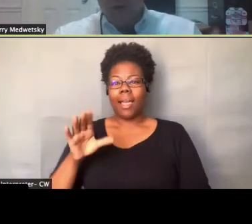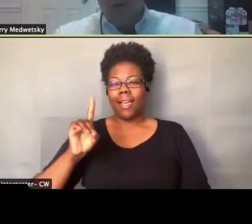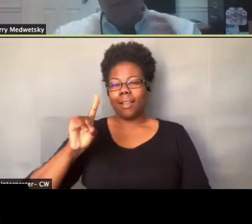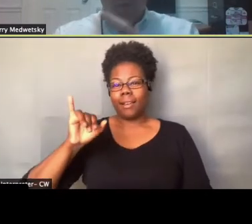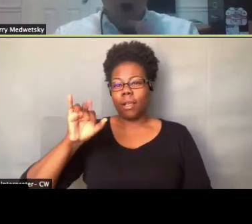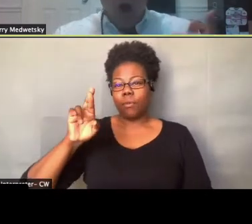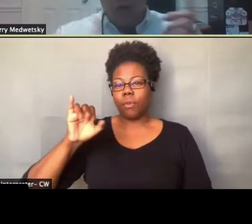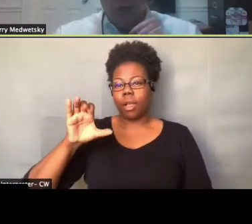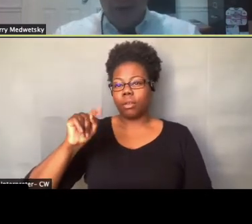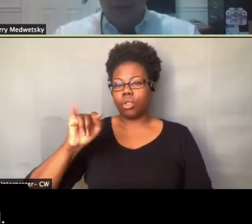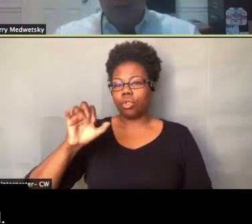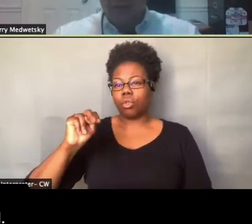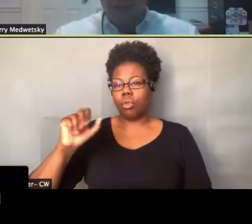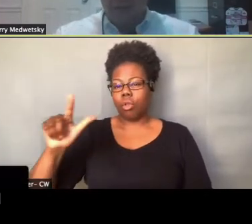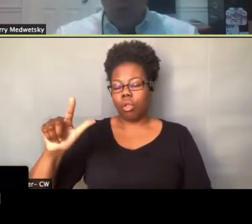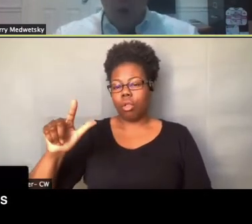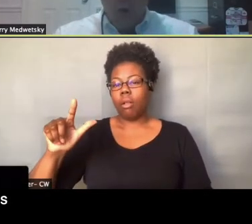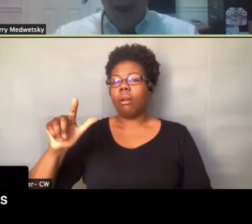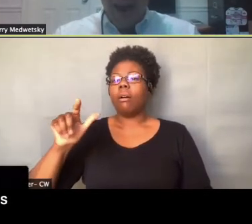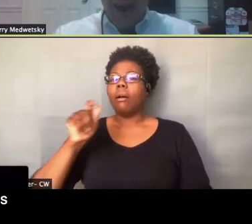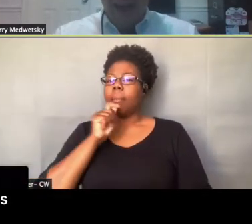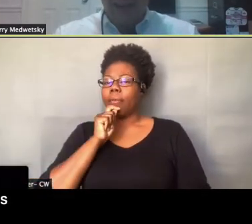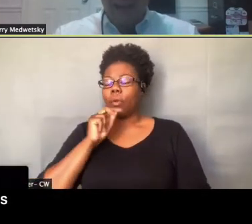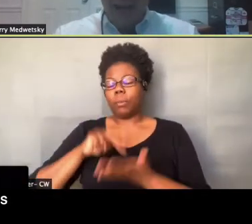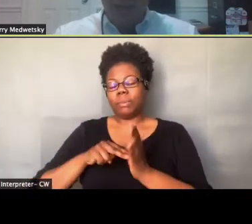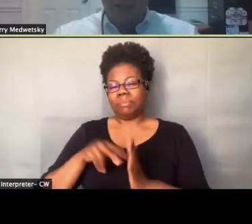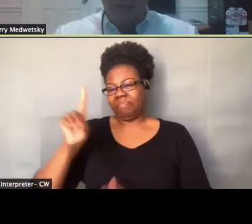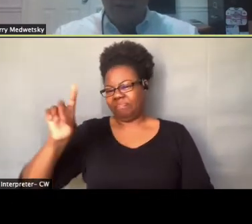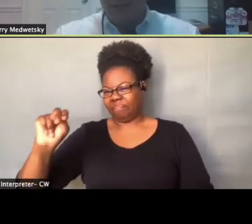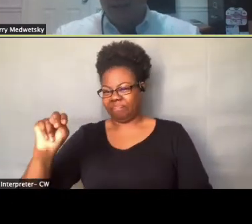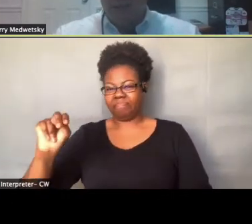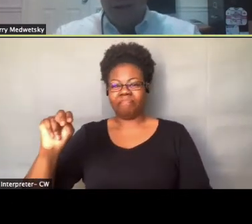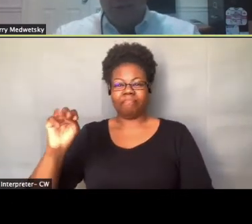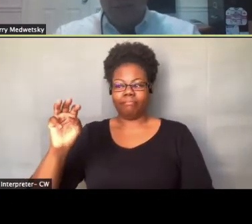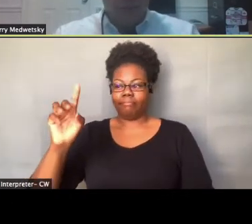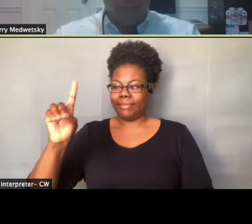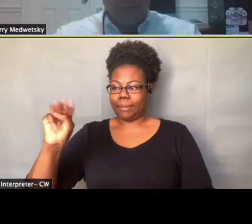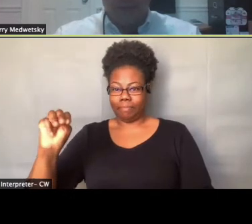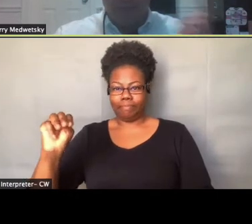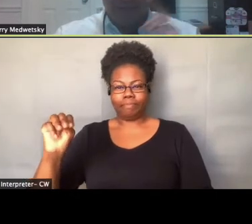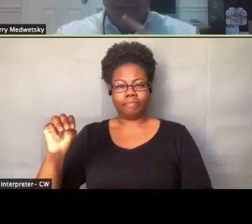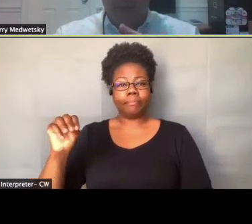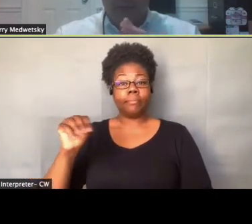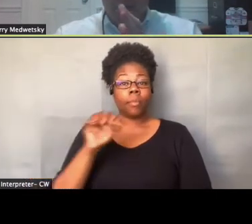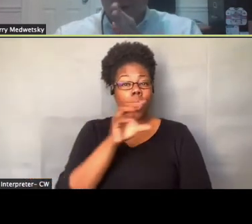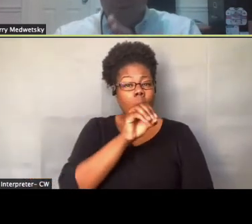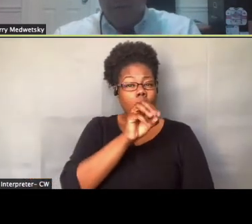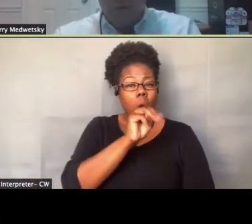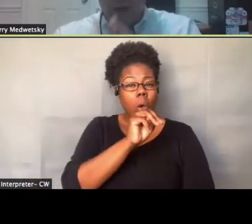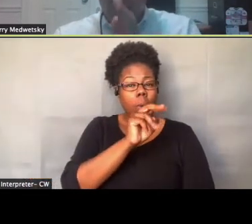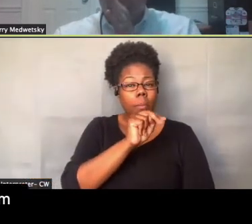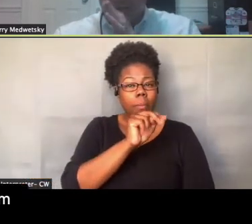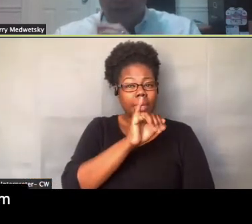means from all directions. So it allows the microphone to pick up sound from in front, in the